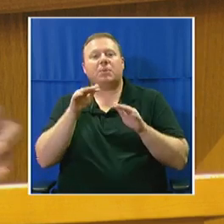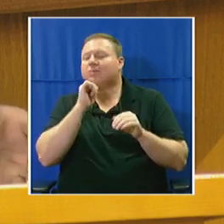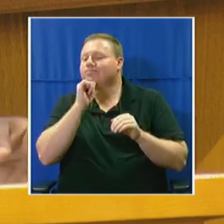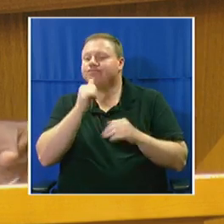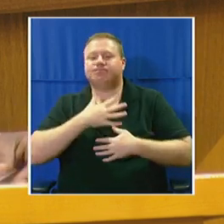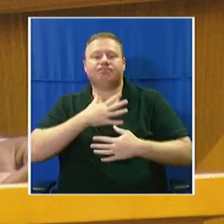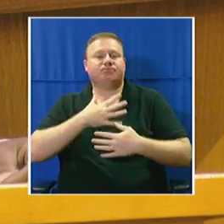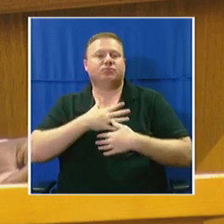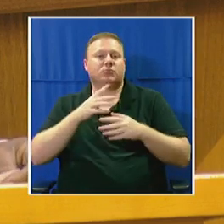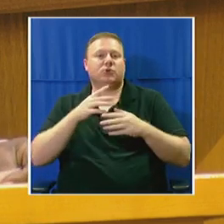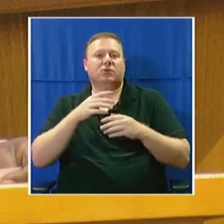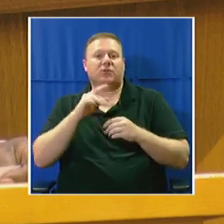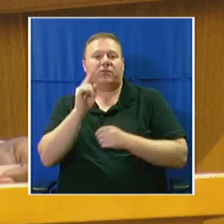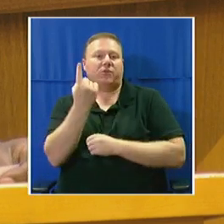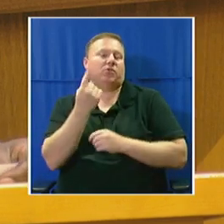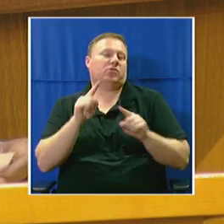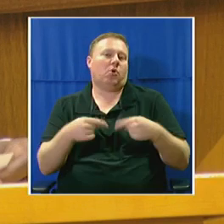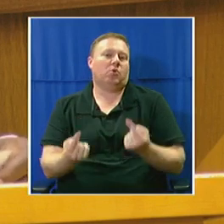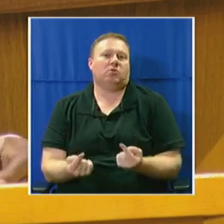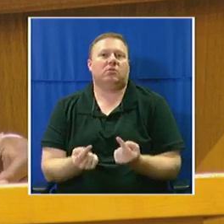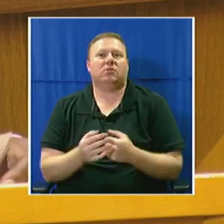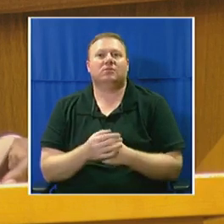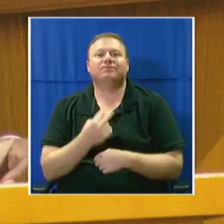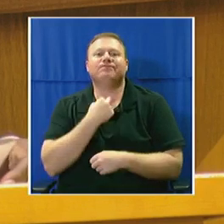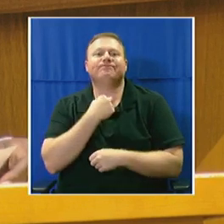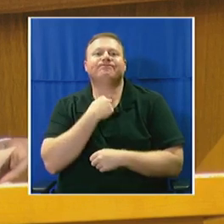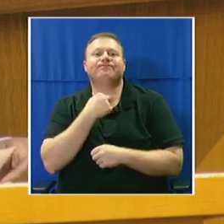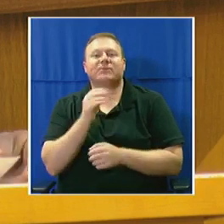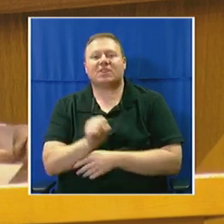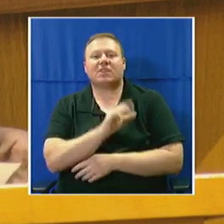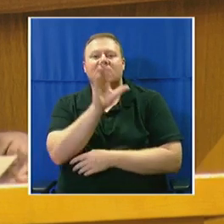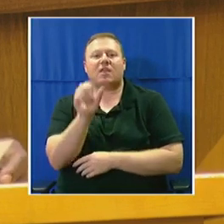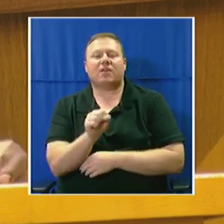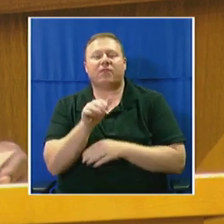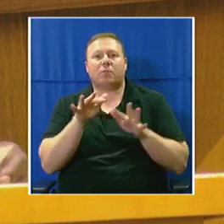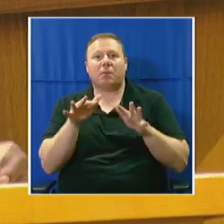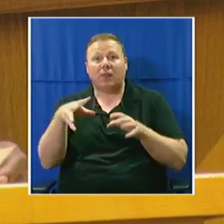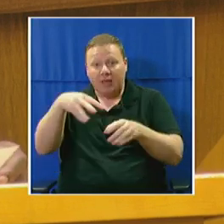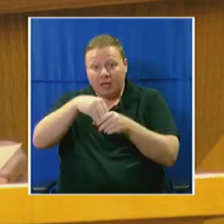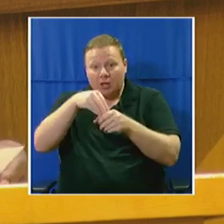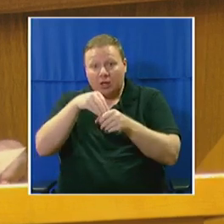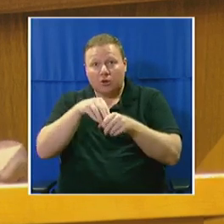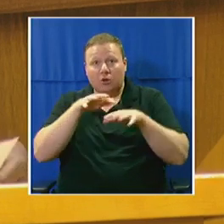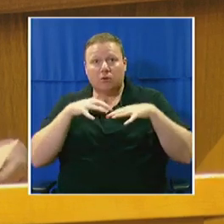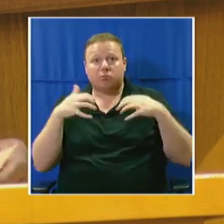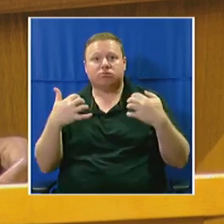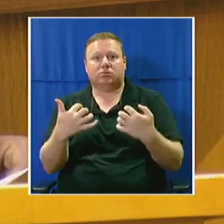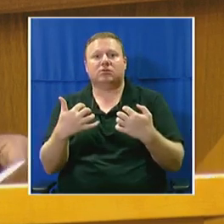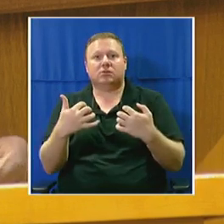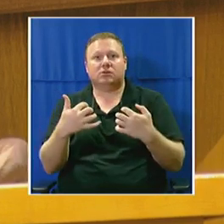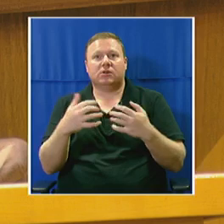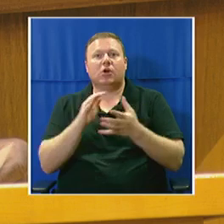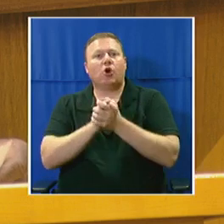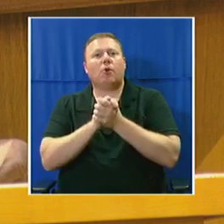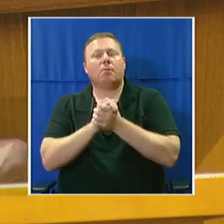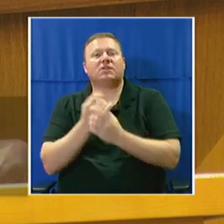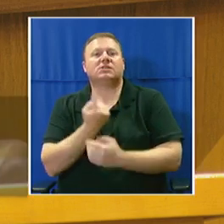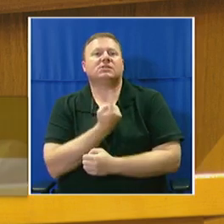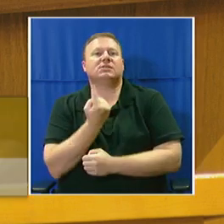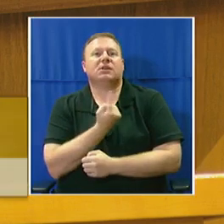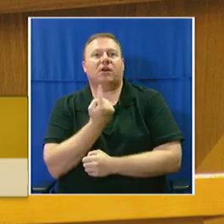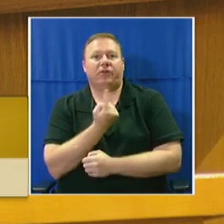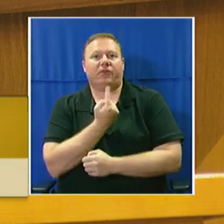only difference between men and women is one organ without which presence More Humans will